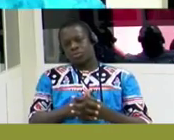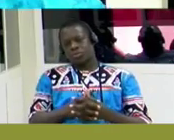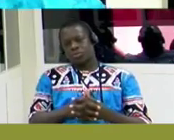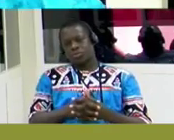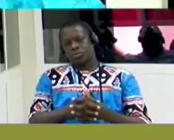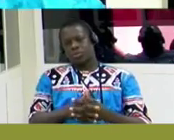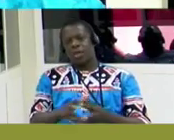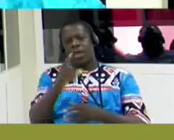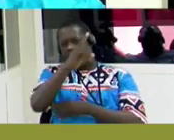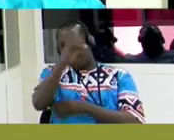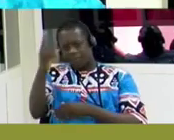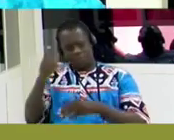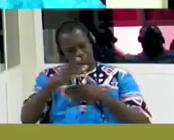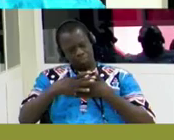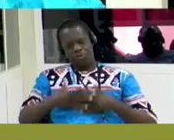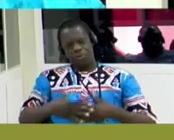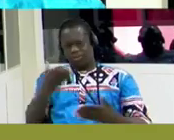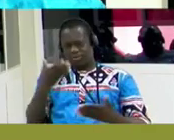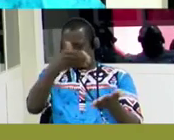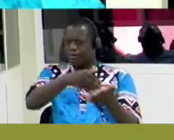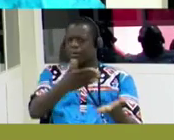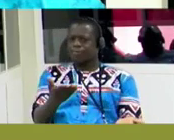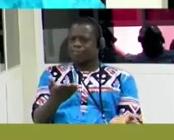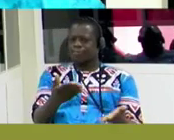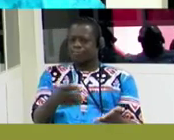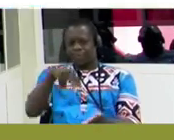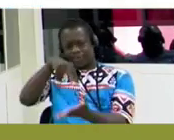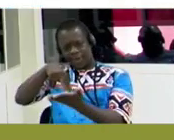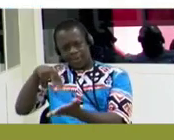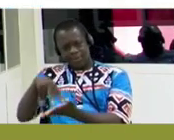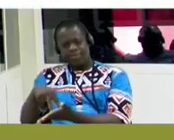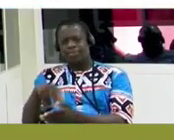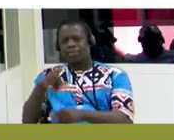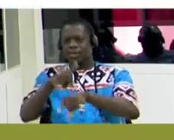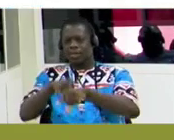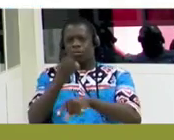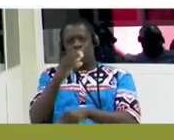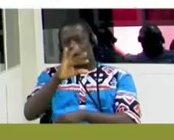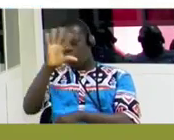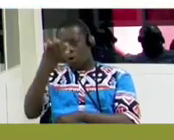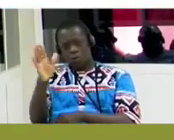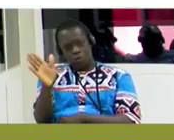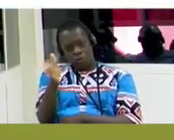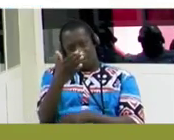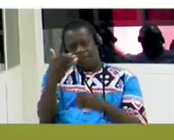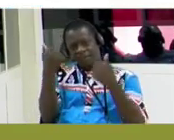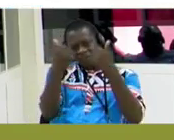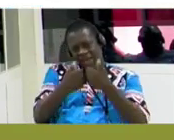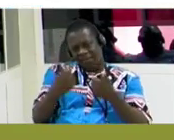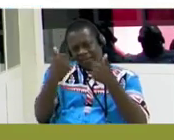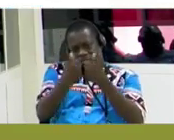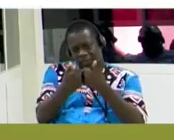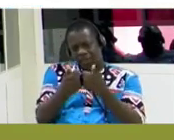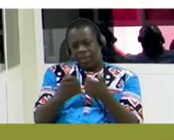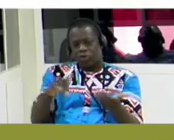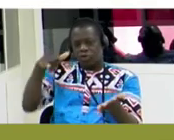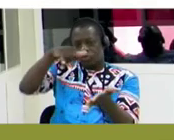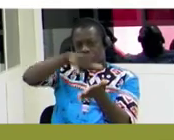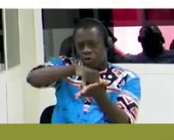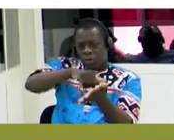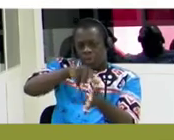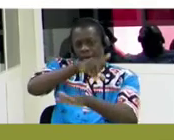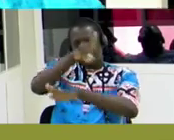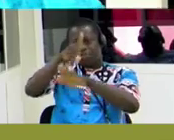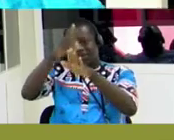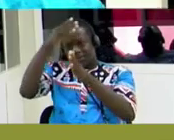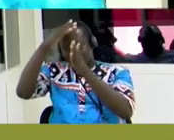Yeah. Everybody came and fall-in. That's the time he said that we are going for a fight at Yundum Barracks. How